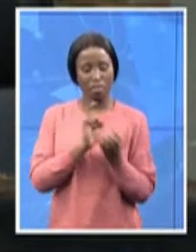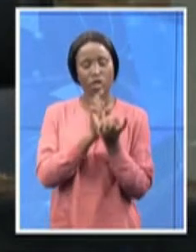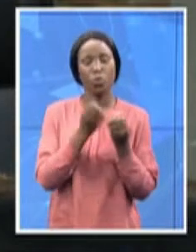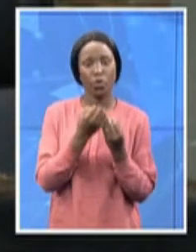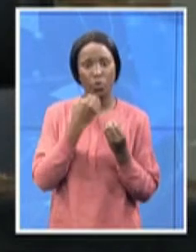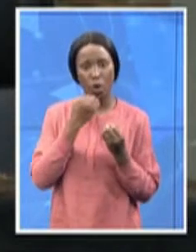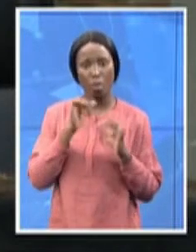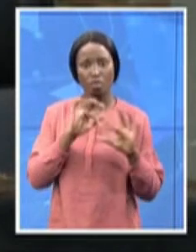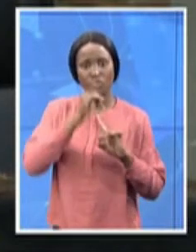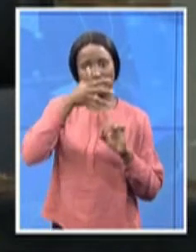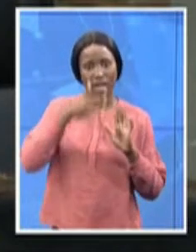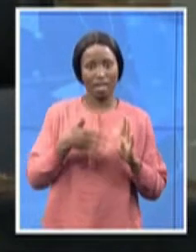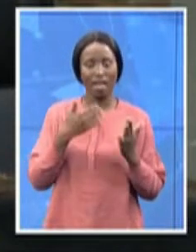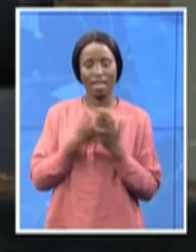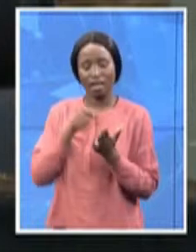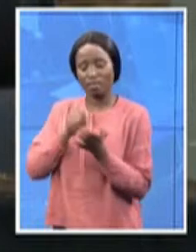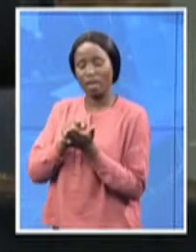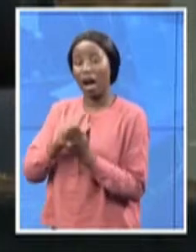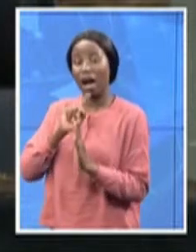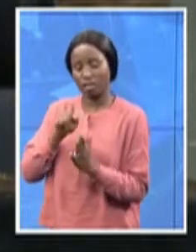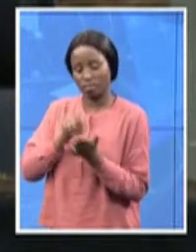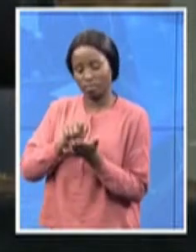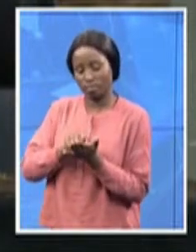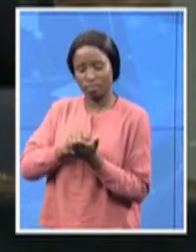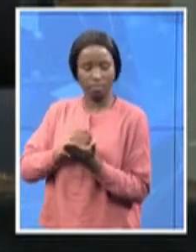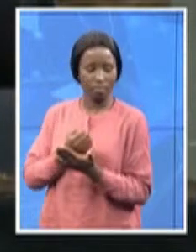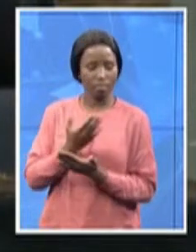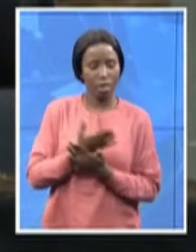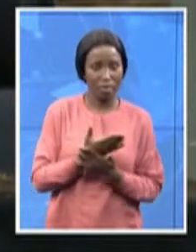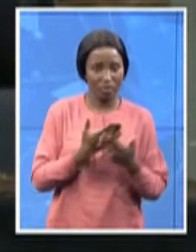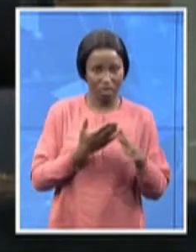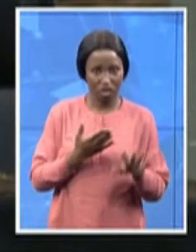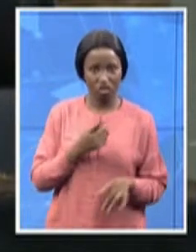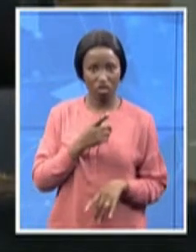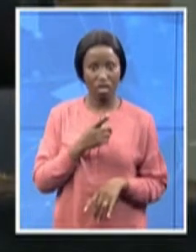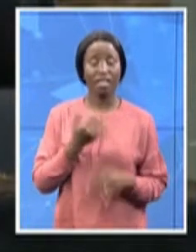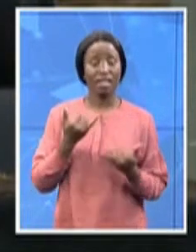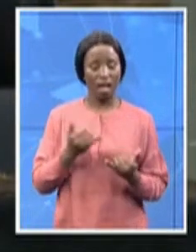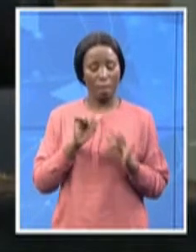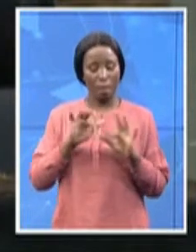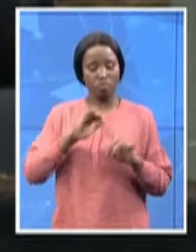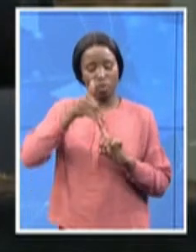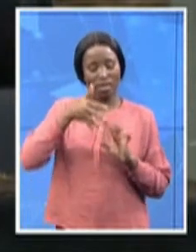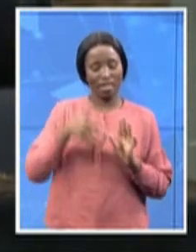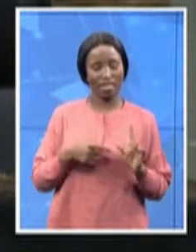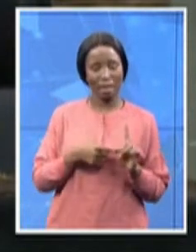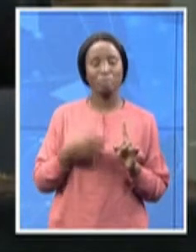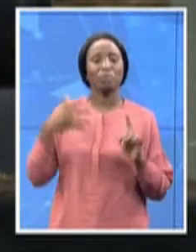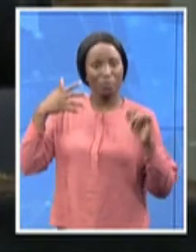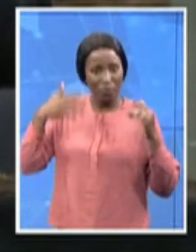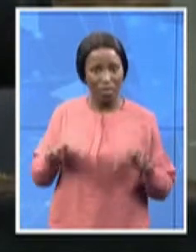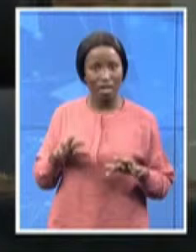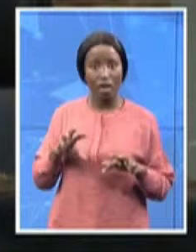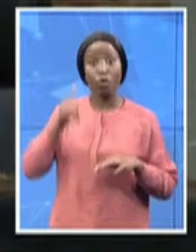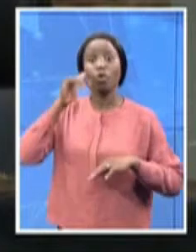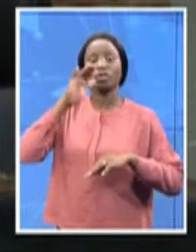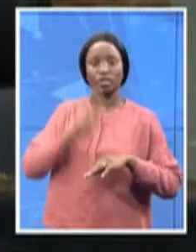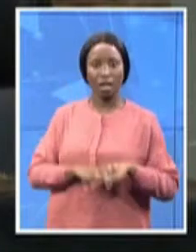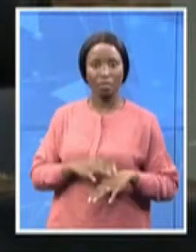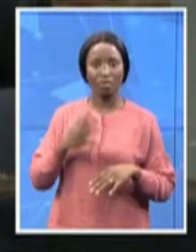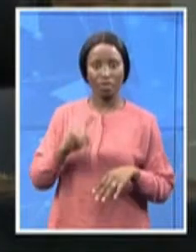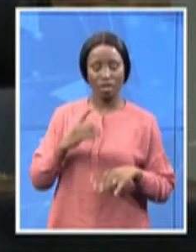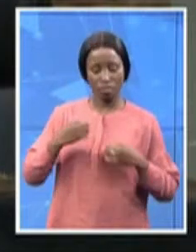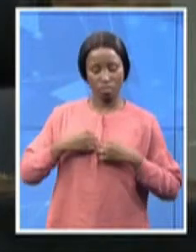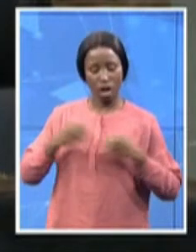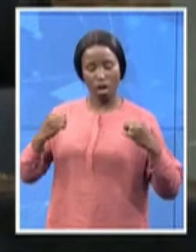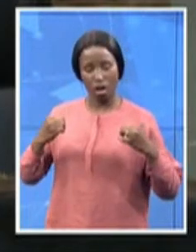that meeting that the public protector raised for the first time the issue of the President's failure to declare donations